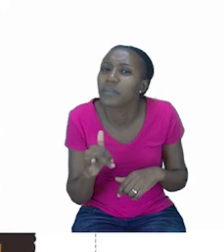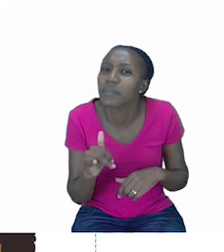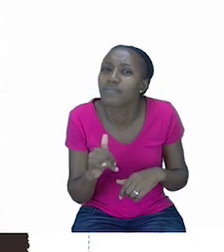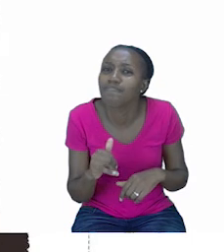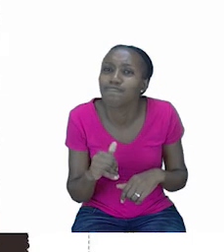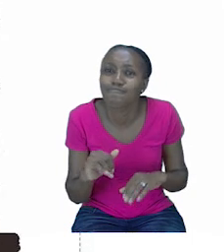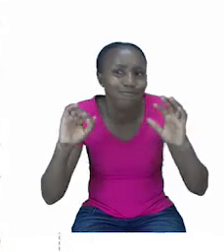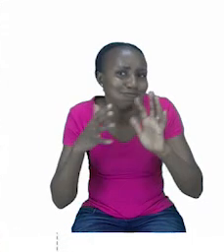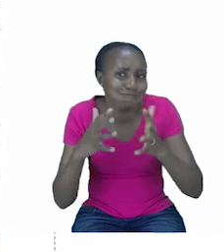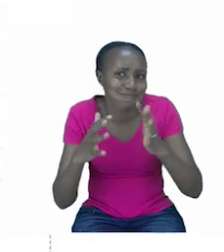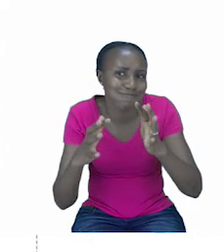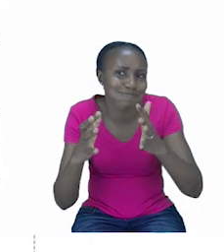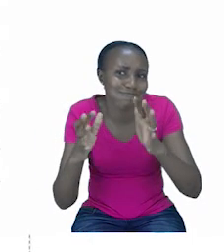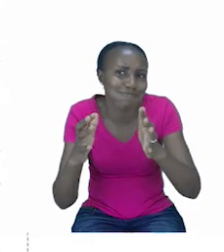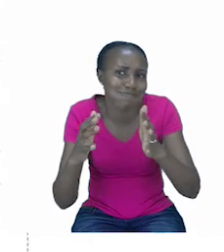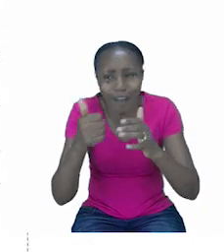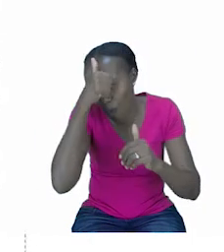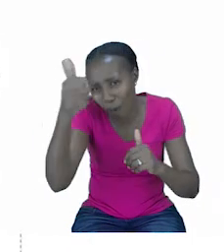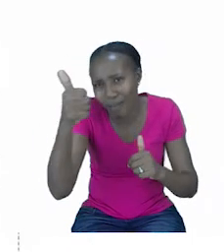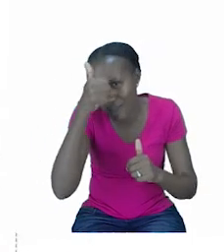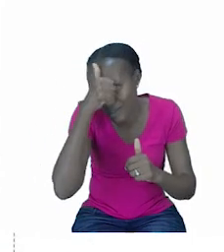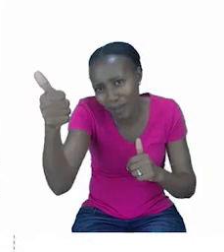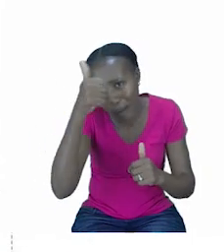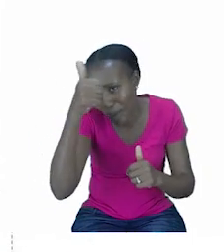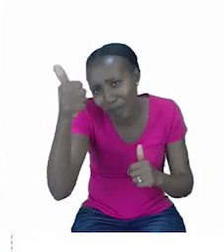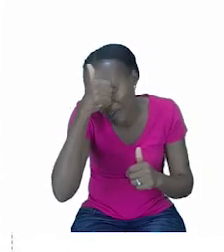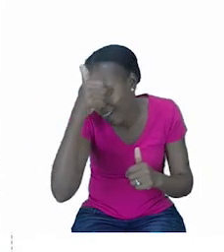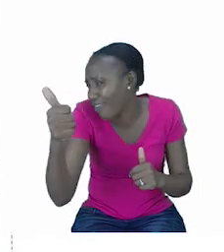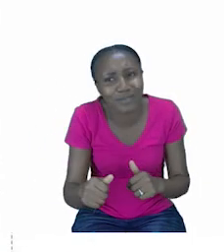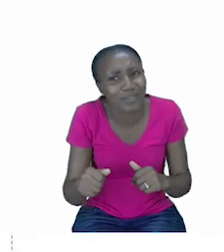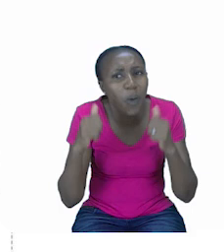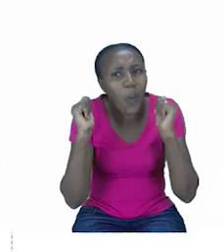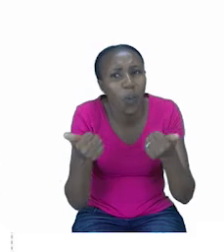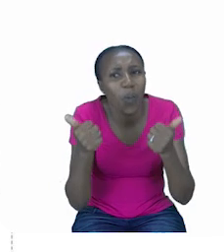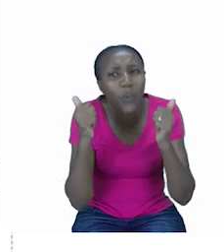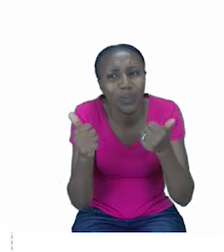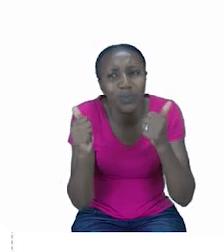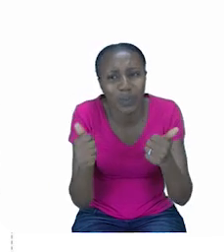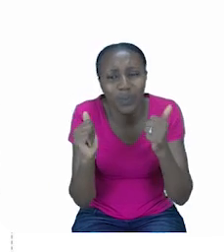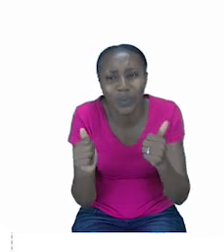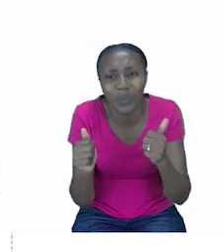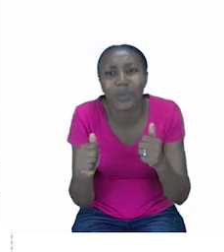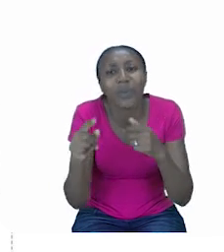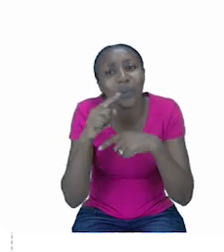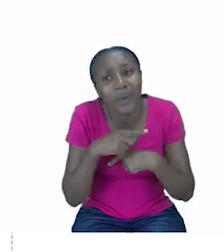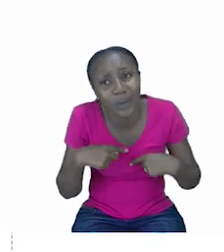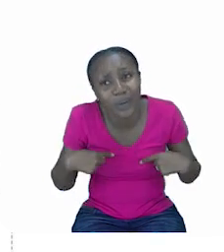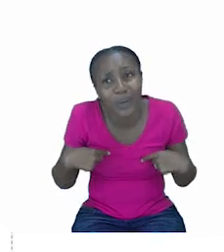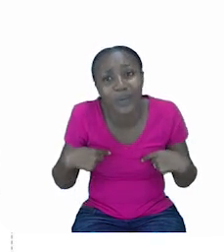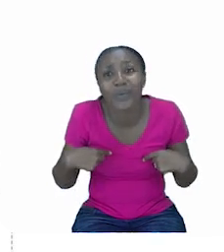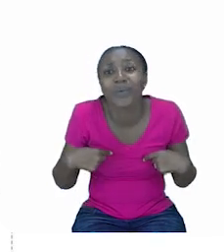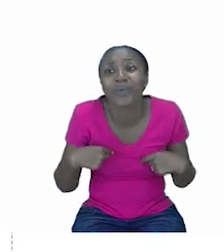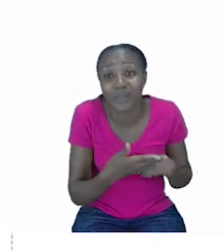Wonderful! Clever, clever, clever children! Well done! We say